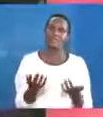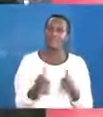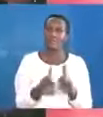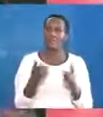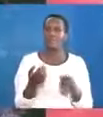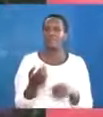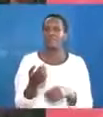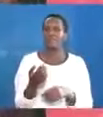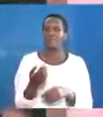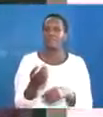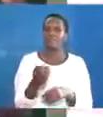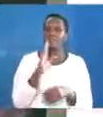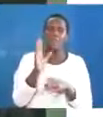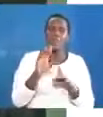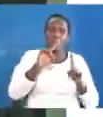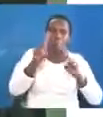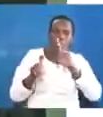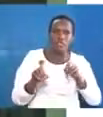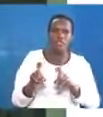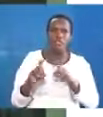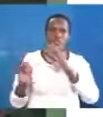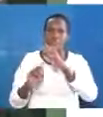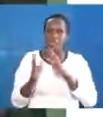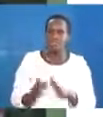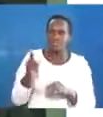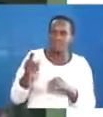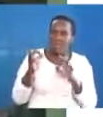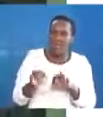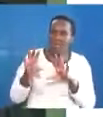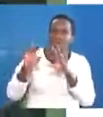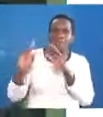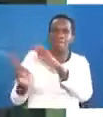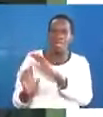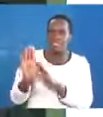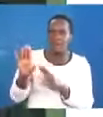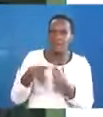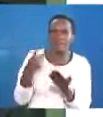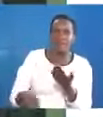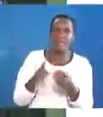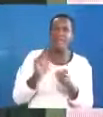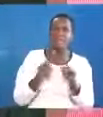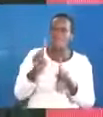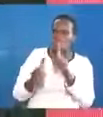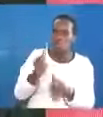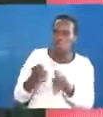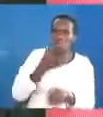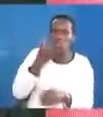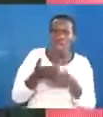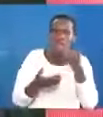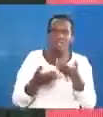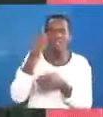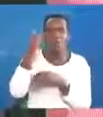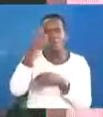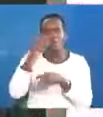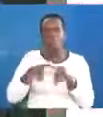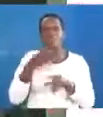They will be asked questions and they have to answer. And if it is an emergency, it is called question